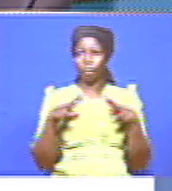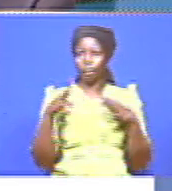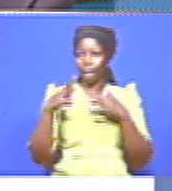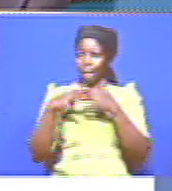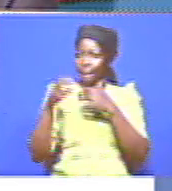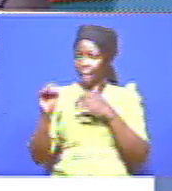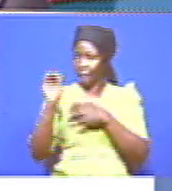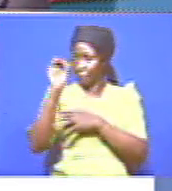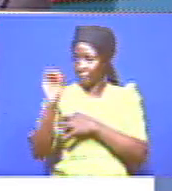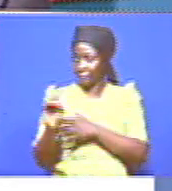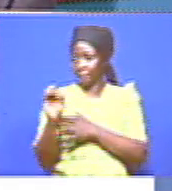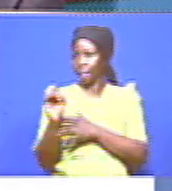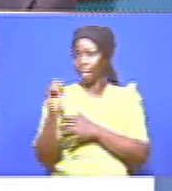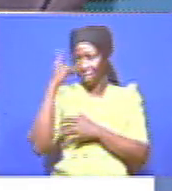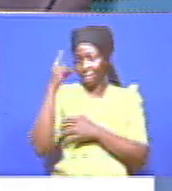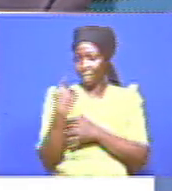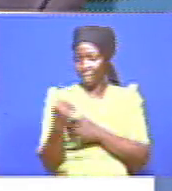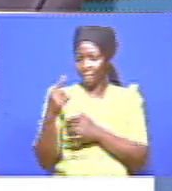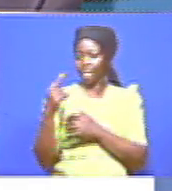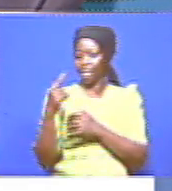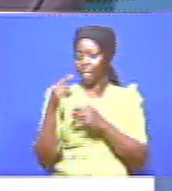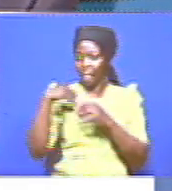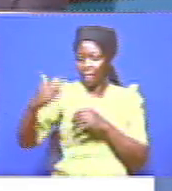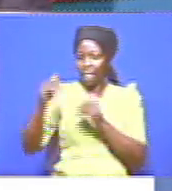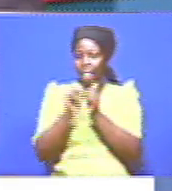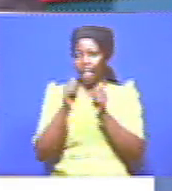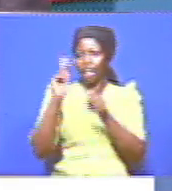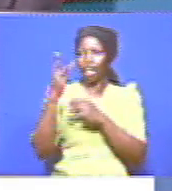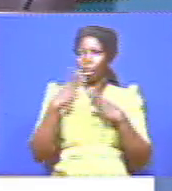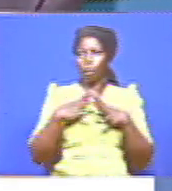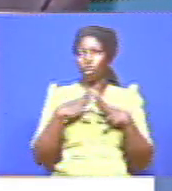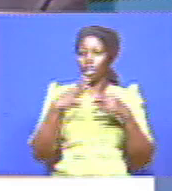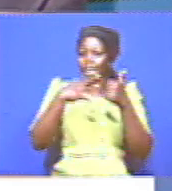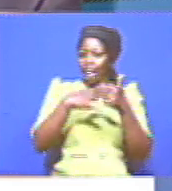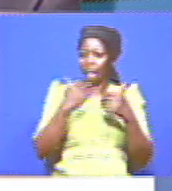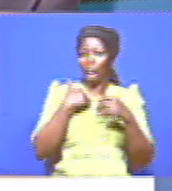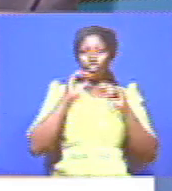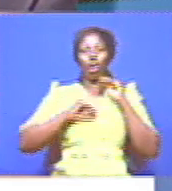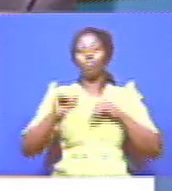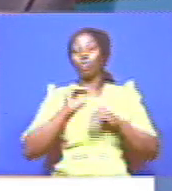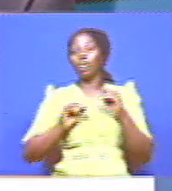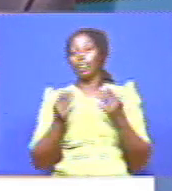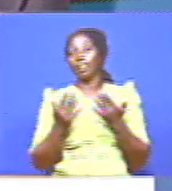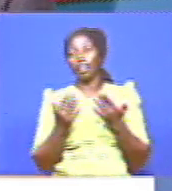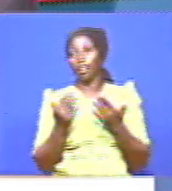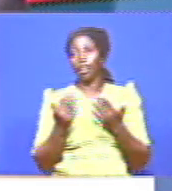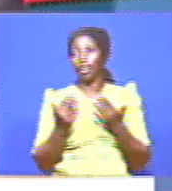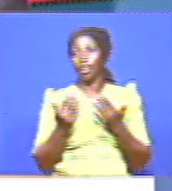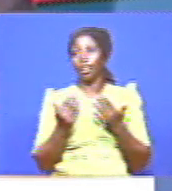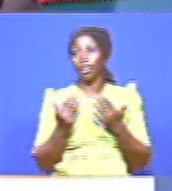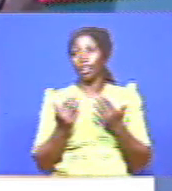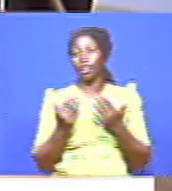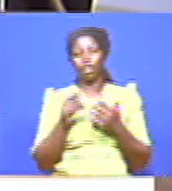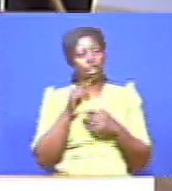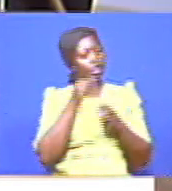there's for 10, for every 10 Kenyans, 9 of them say they come across corruption. Wow. Okay? That's not the that's end of worrying.